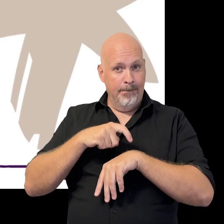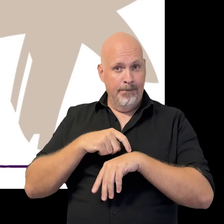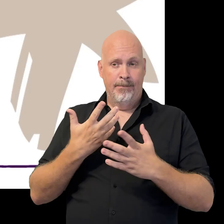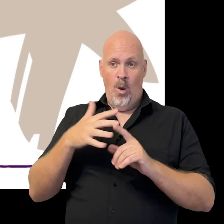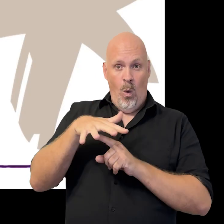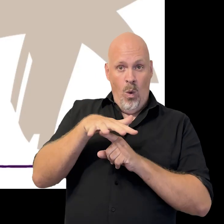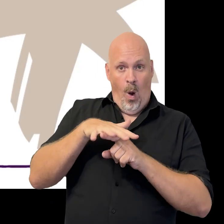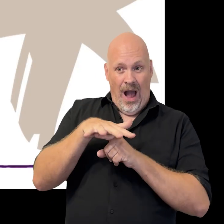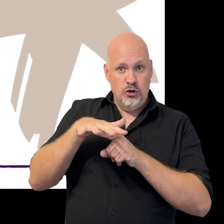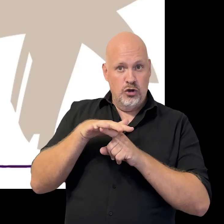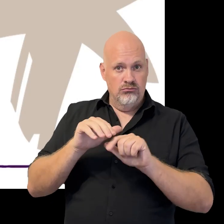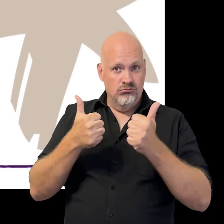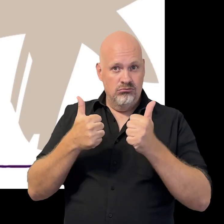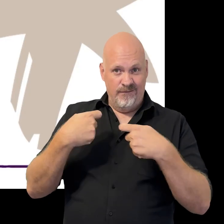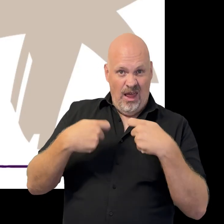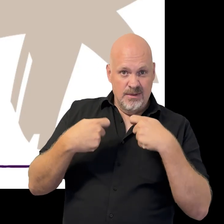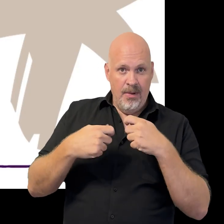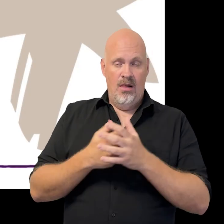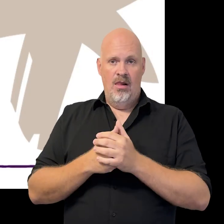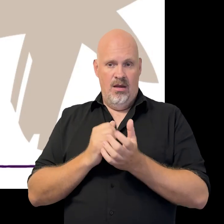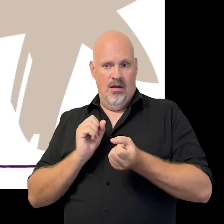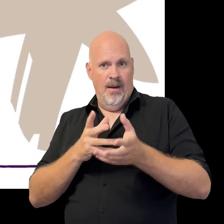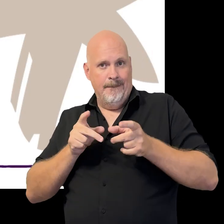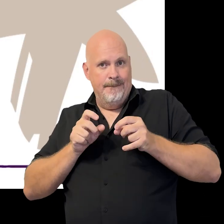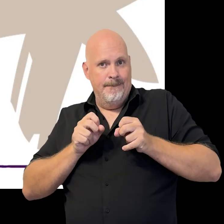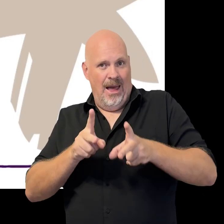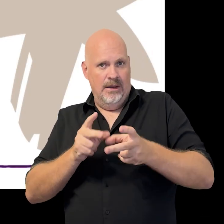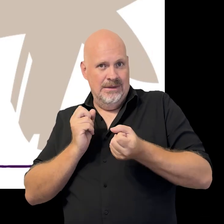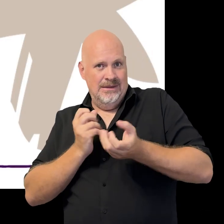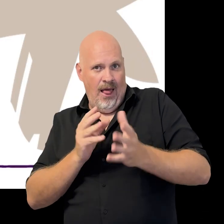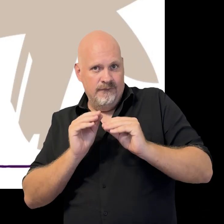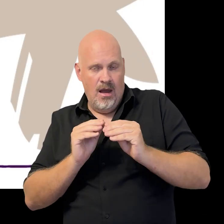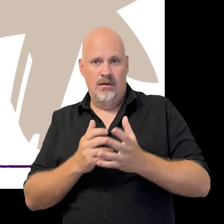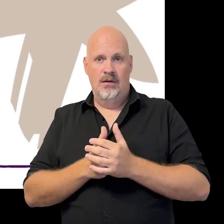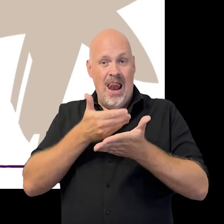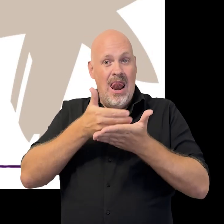your recommendations are evidence-based and not just kind of popped